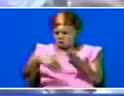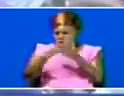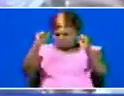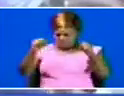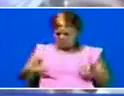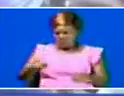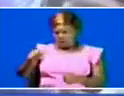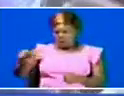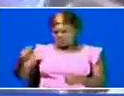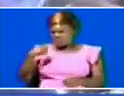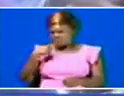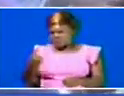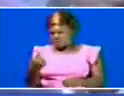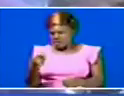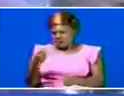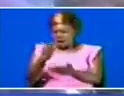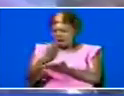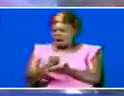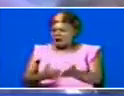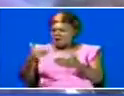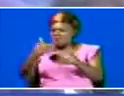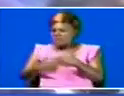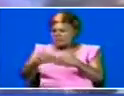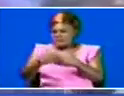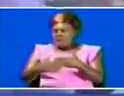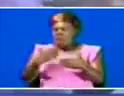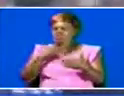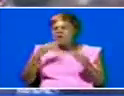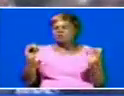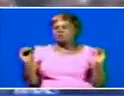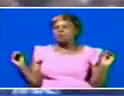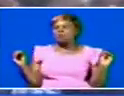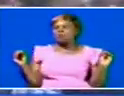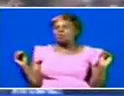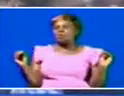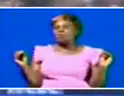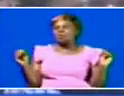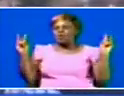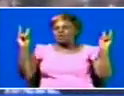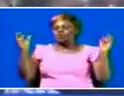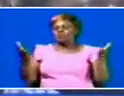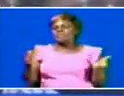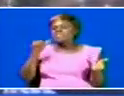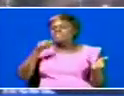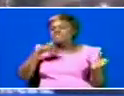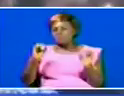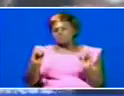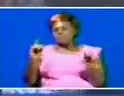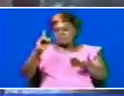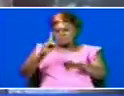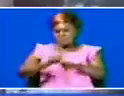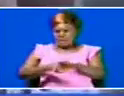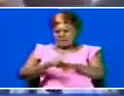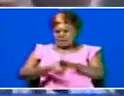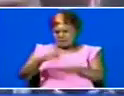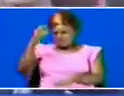So hiyo ngine na kusema hii ingine ni somkate ambaye ni Safaricom atutaki. Jambo hili si jambo ambalo lilikuwa geni. Wakati Kitale